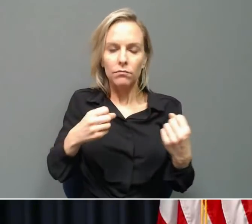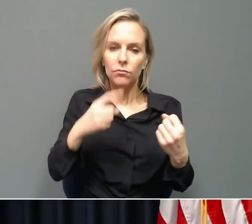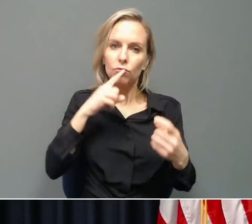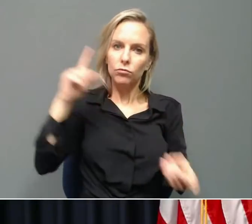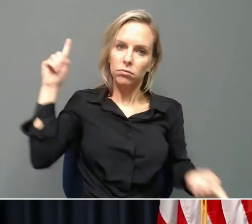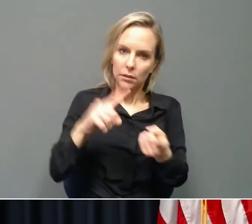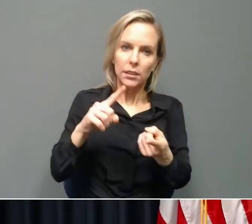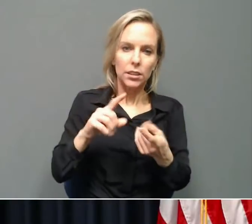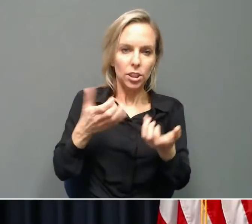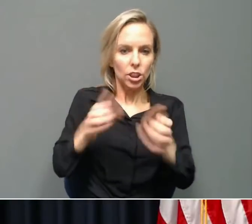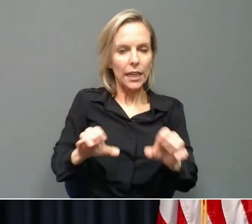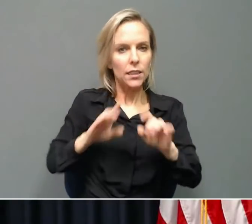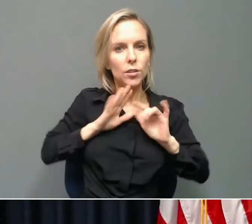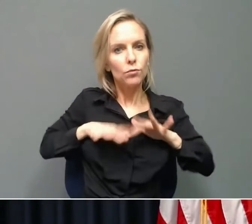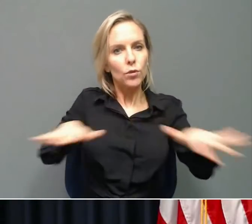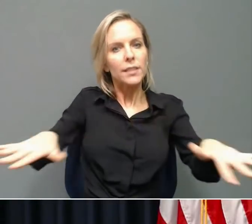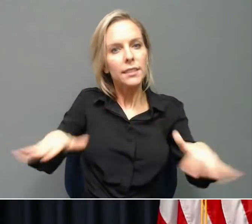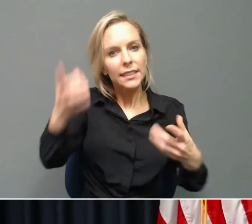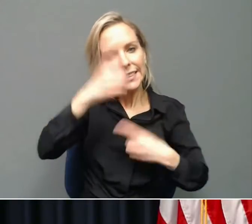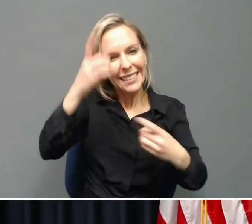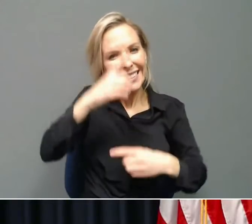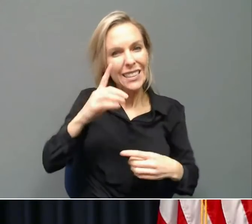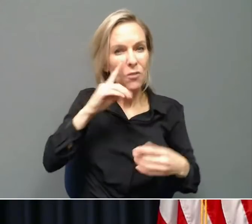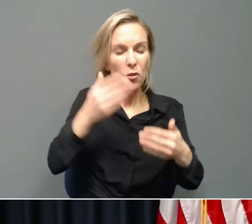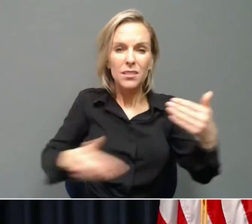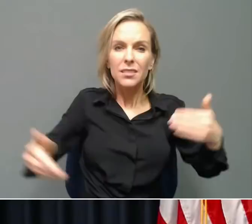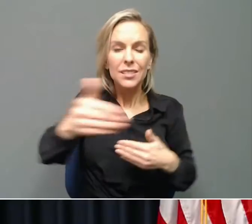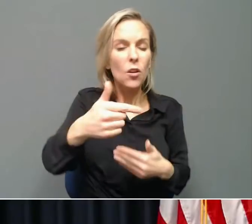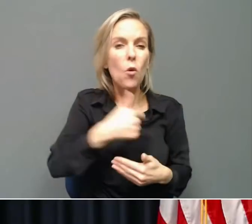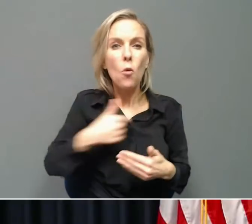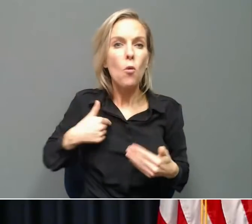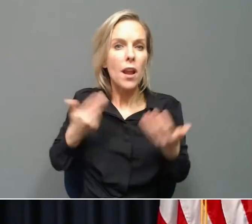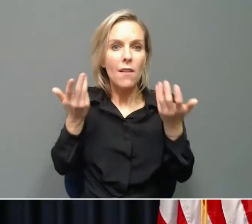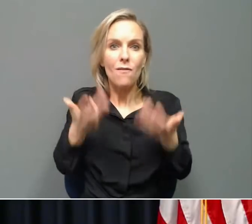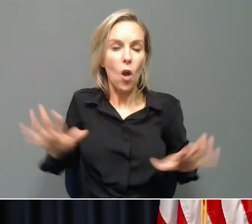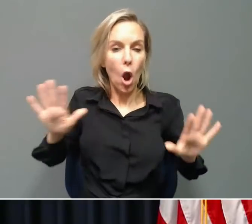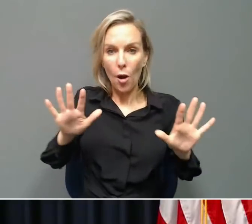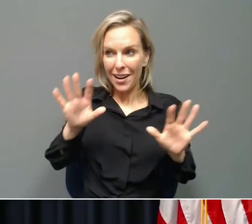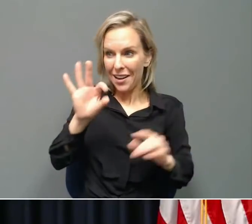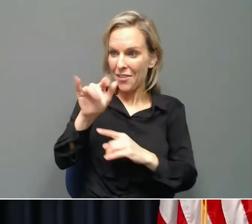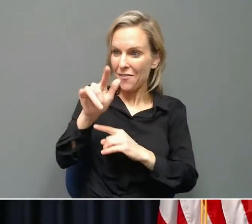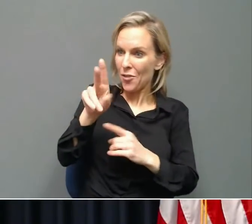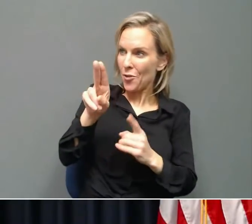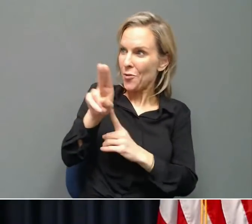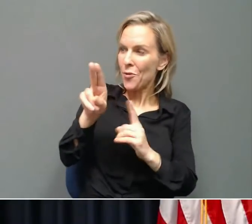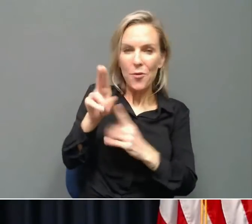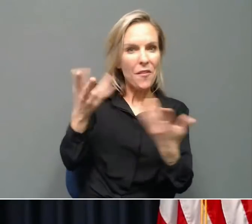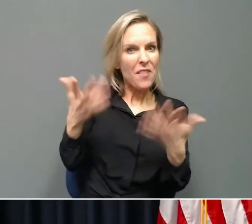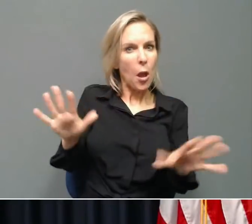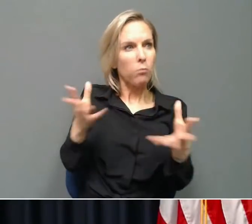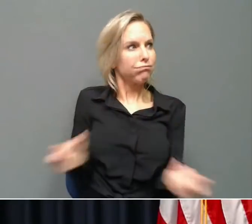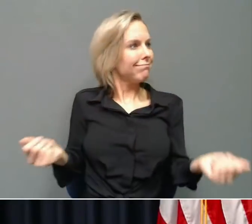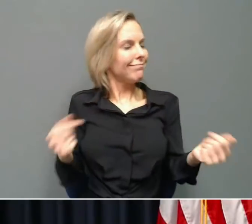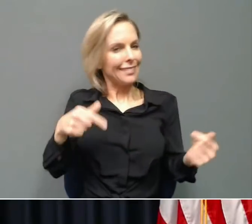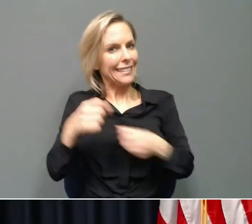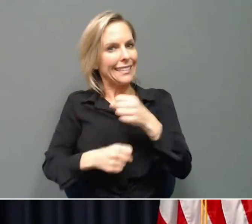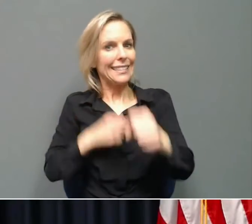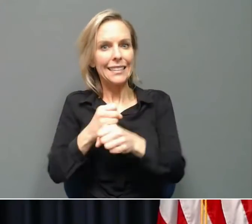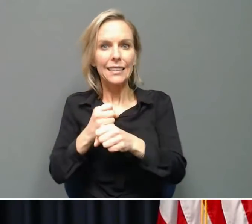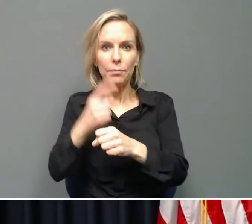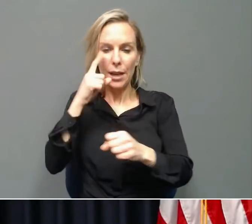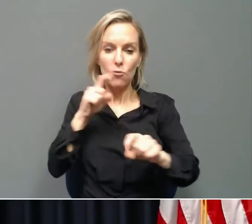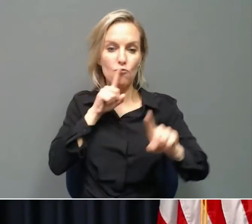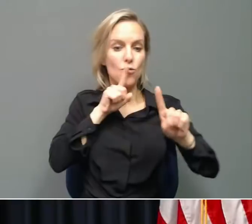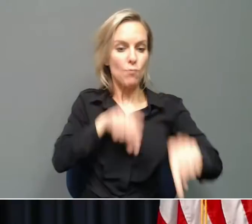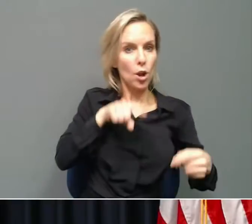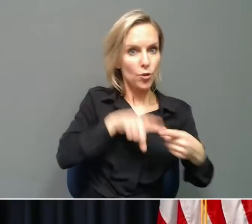least the near future. Remember, we have wiped out the flu basically during our response to this pandemic.